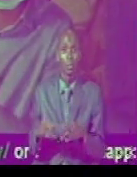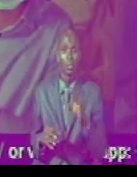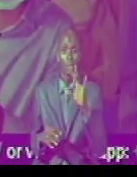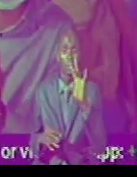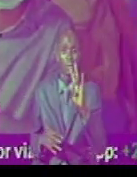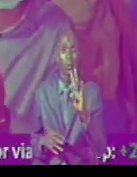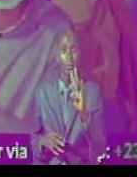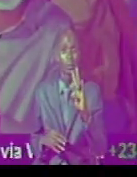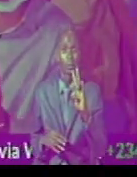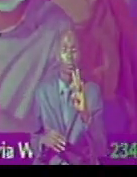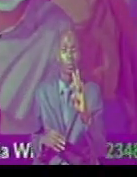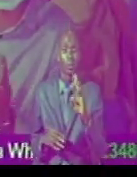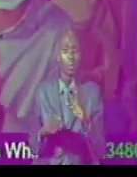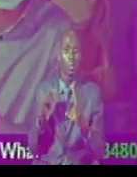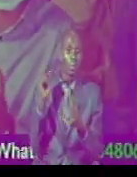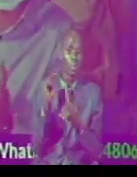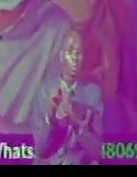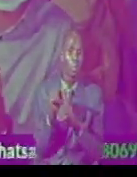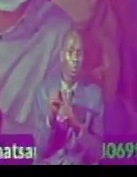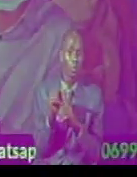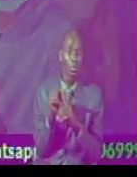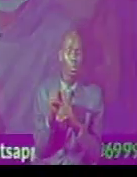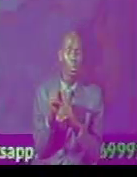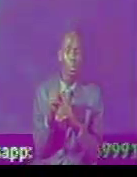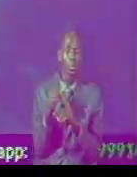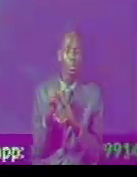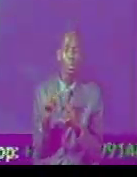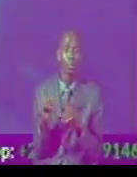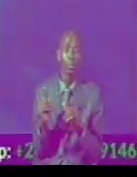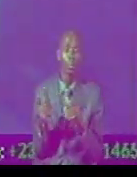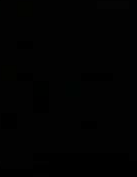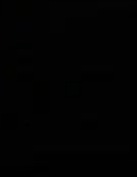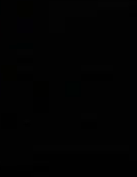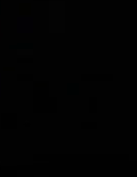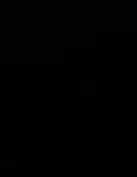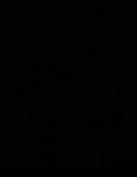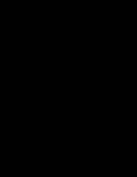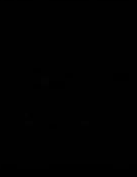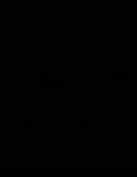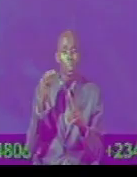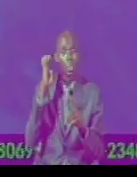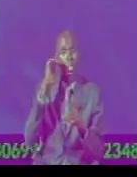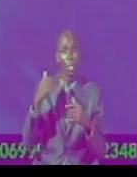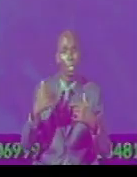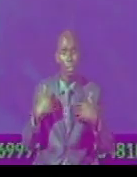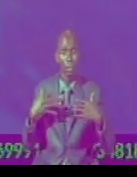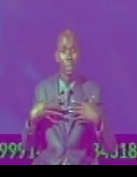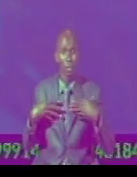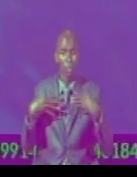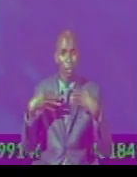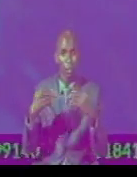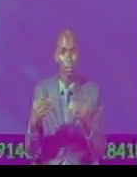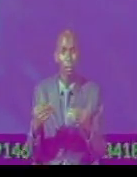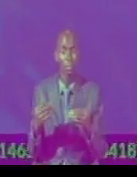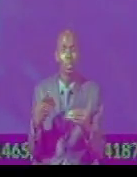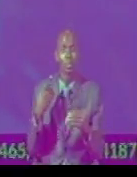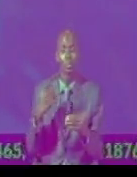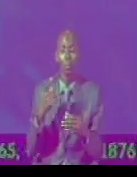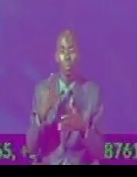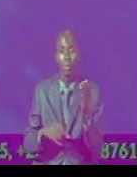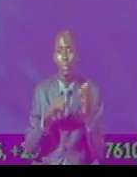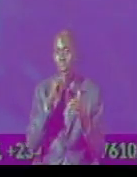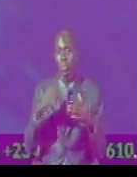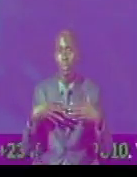7 points, he mentioned, the first one he mentioned was he has cured the most incurable. And